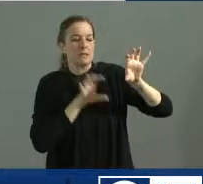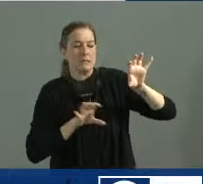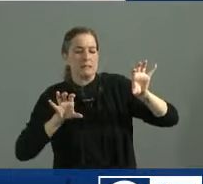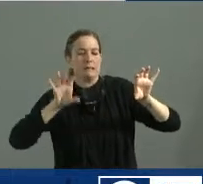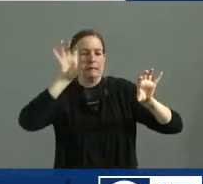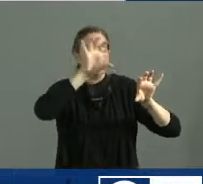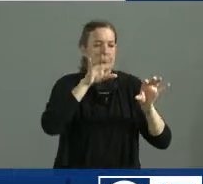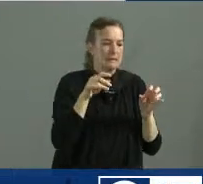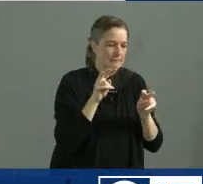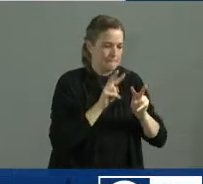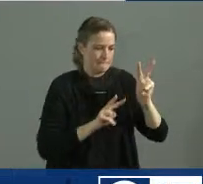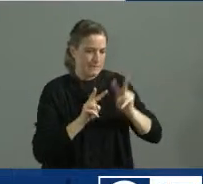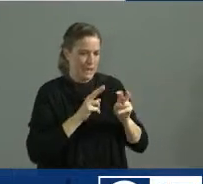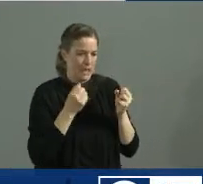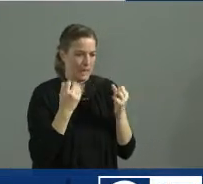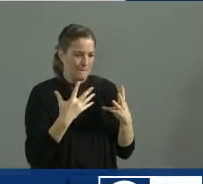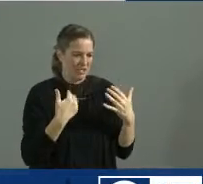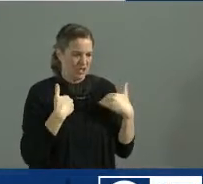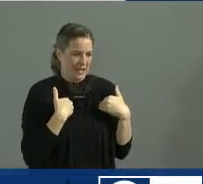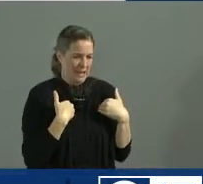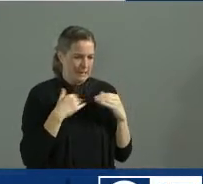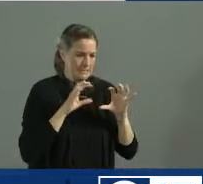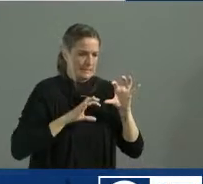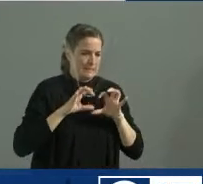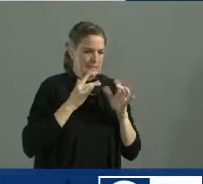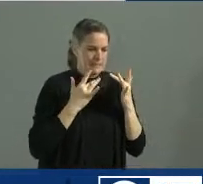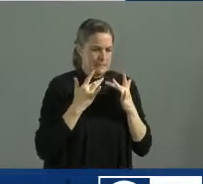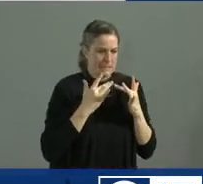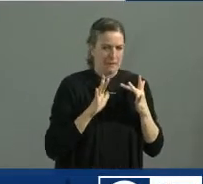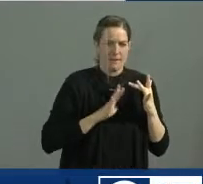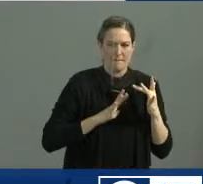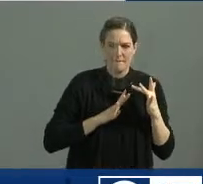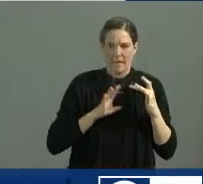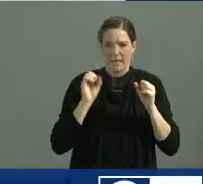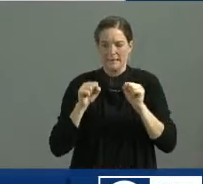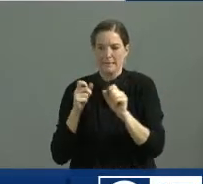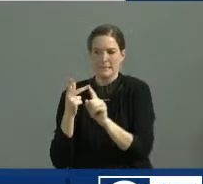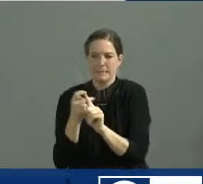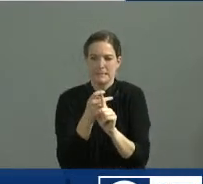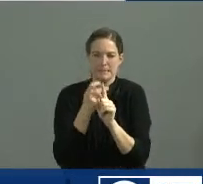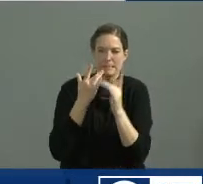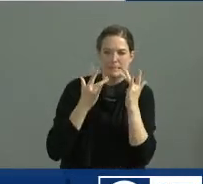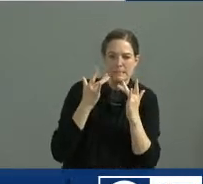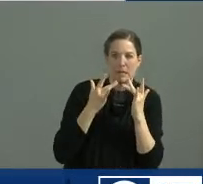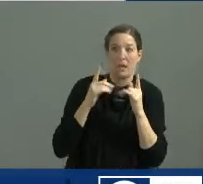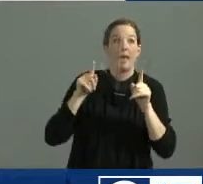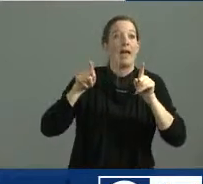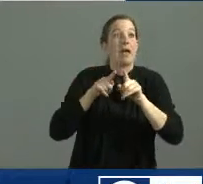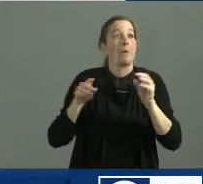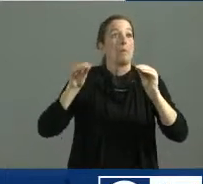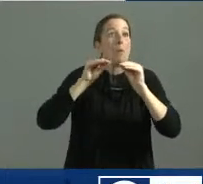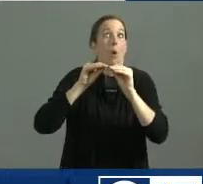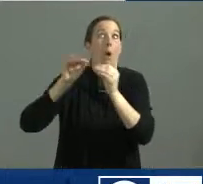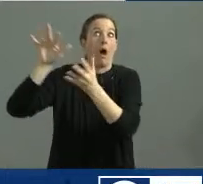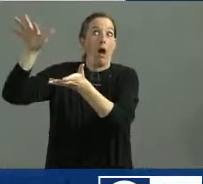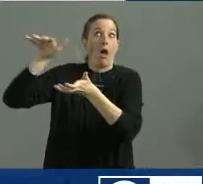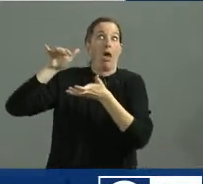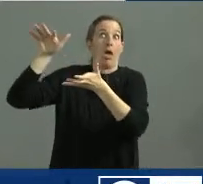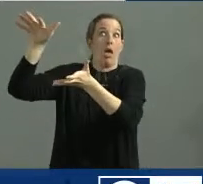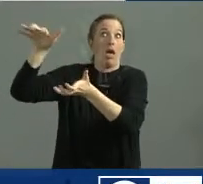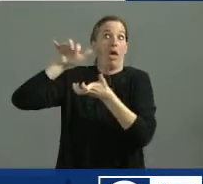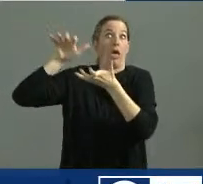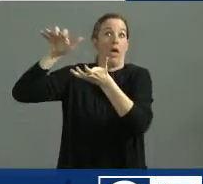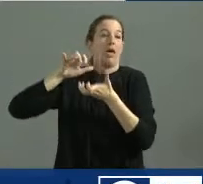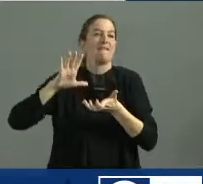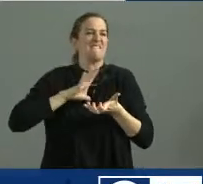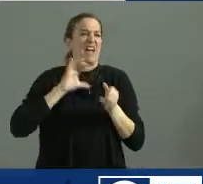be able to fully operate for a week or to start some of those strike team activities. And so as they've been getting more vaccine, now they are able to go do